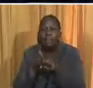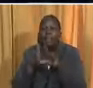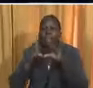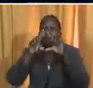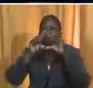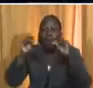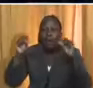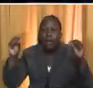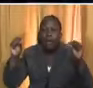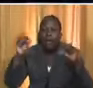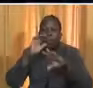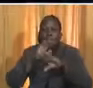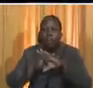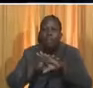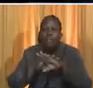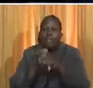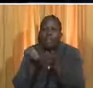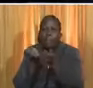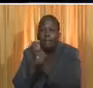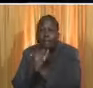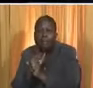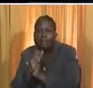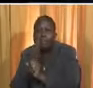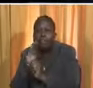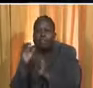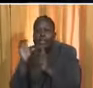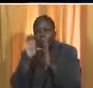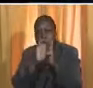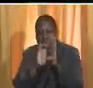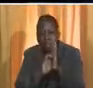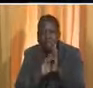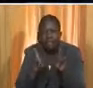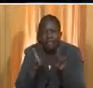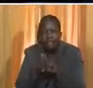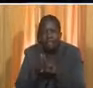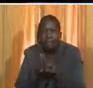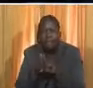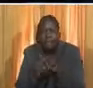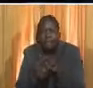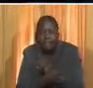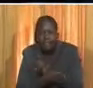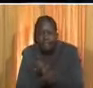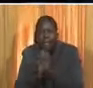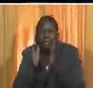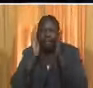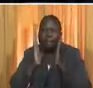the context of amendment of the Constitution, describing the persons